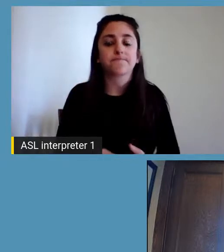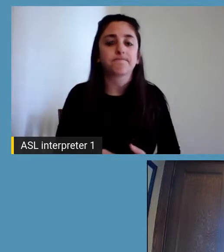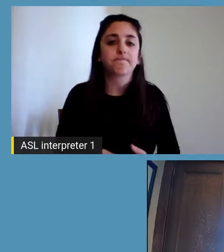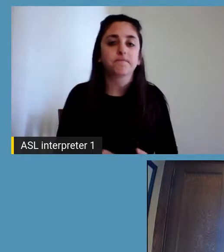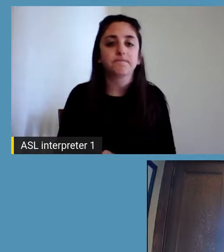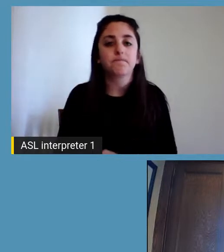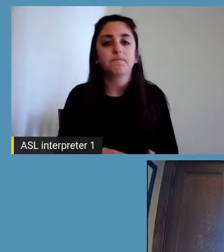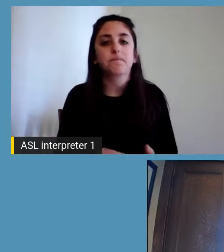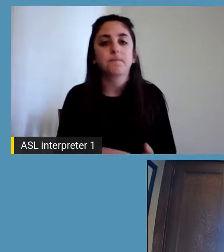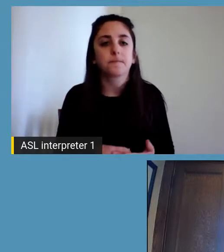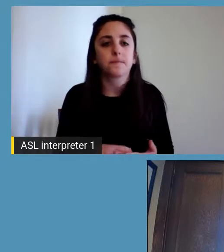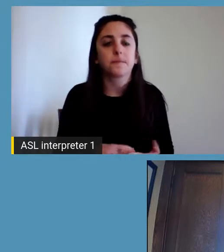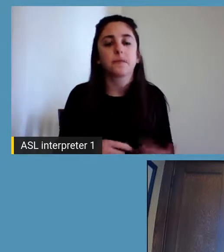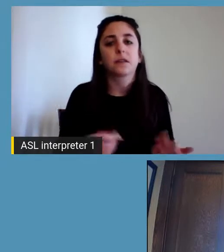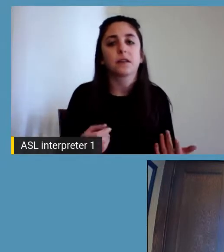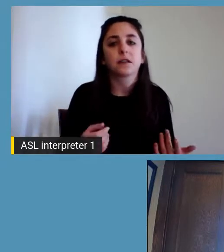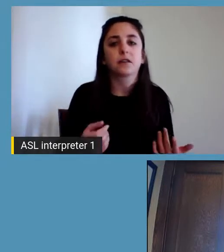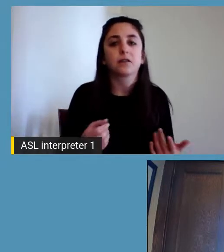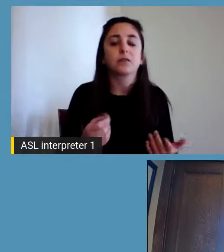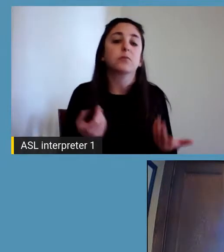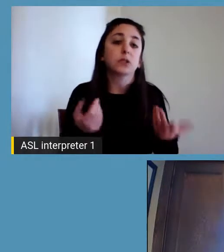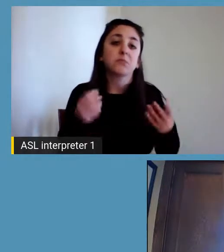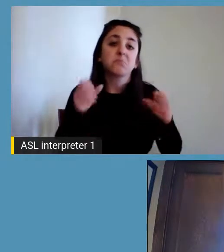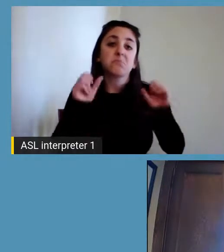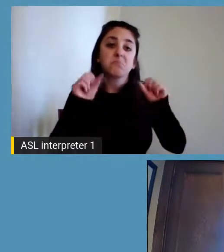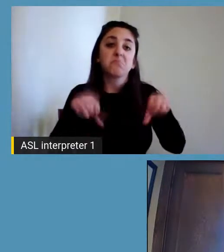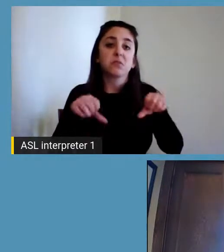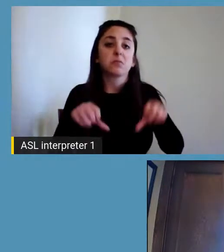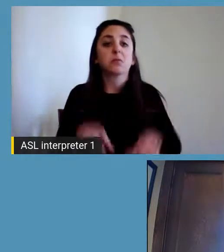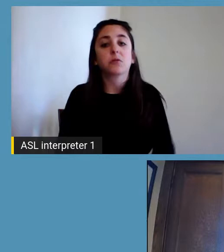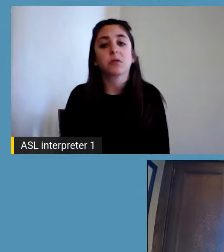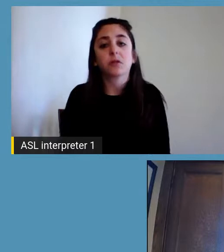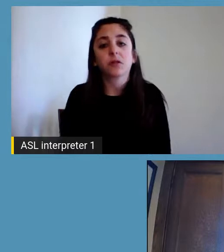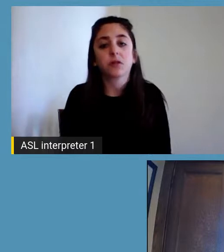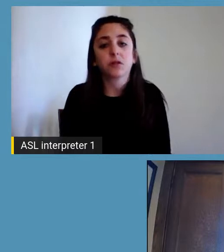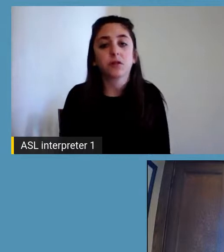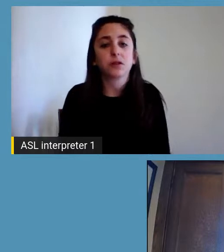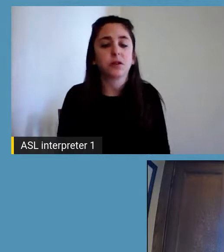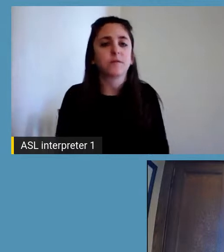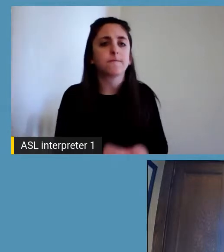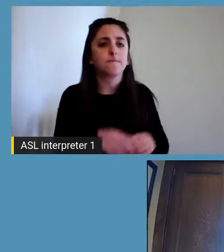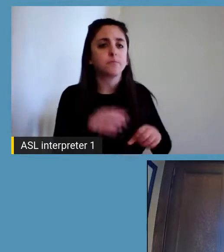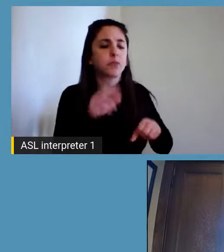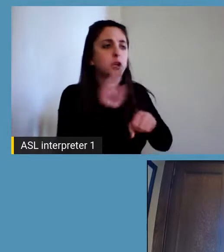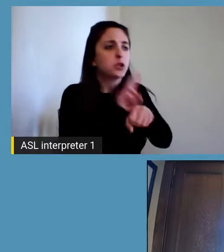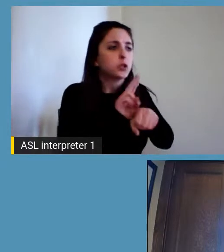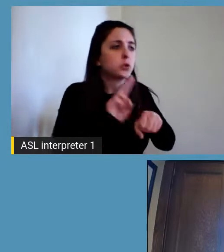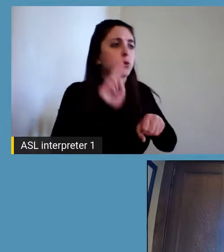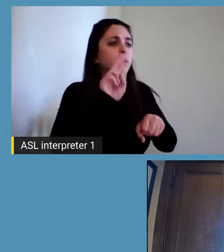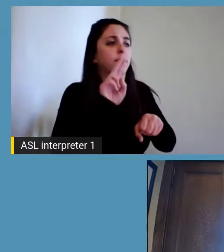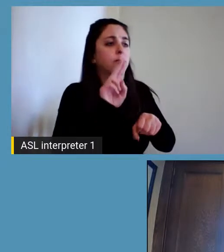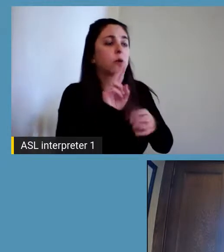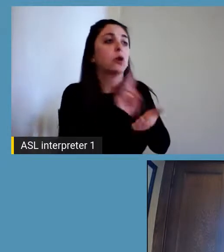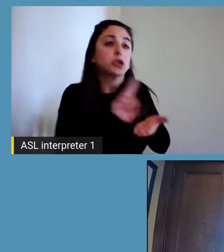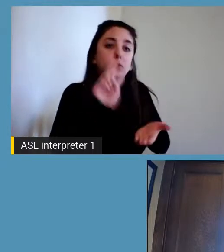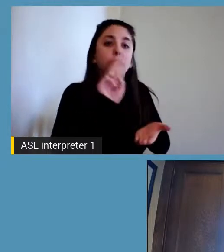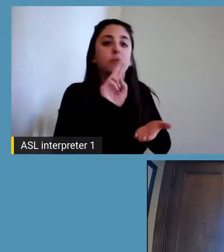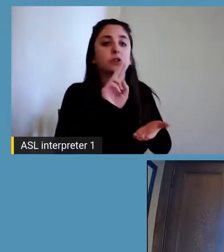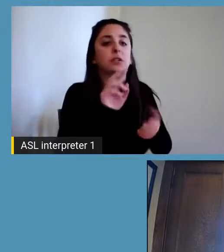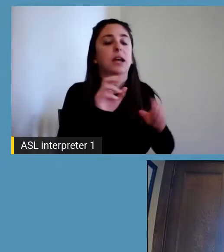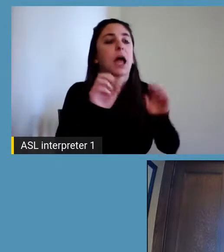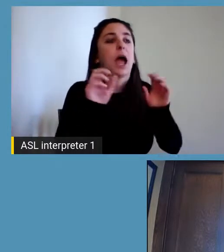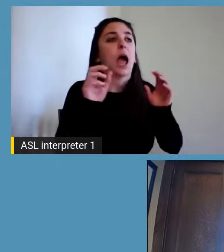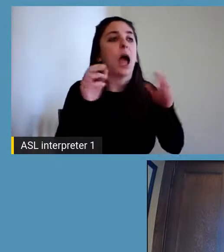So it's definitely something possible. Right. Are there university programs that would have folks that are coming up in